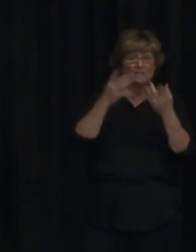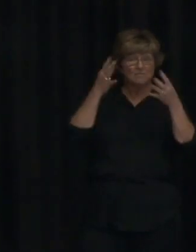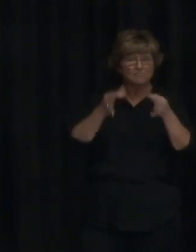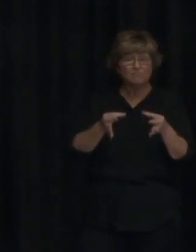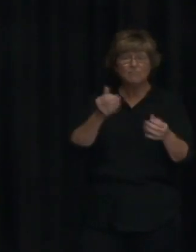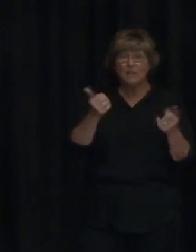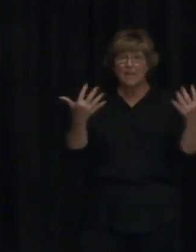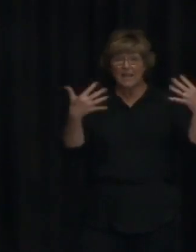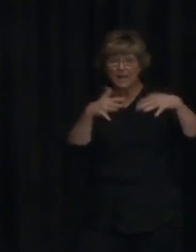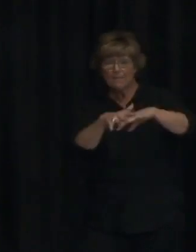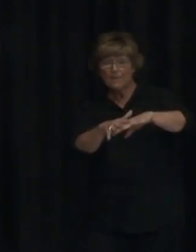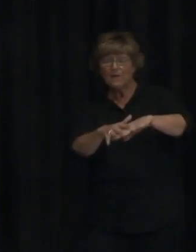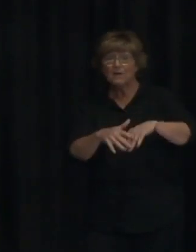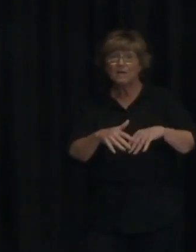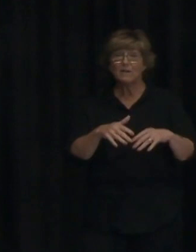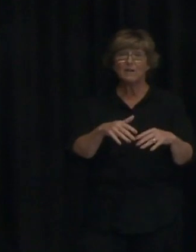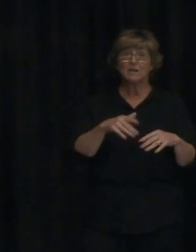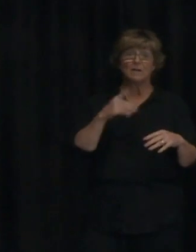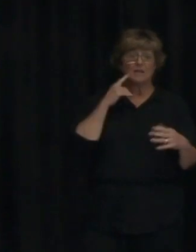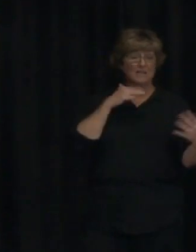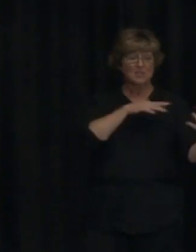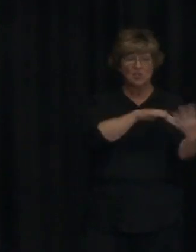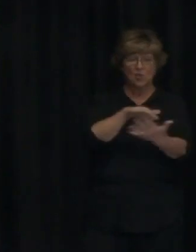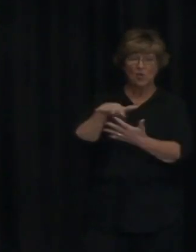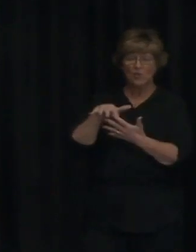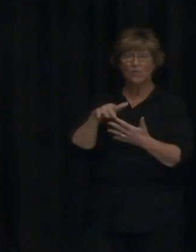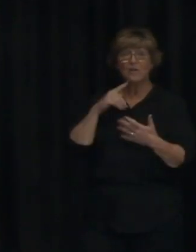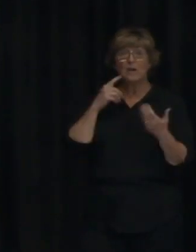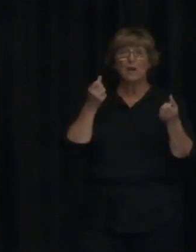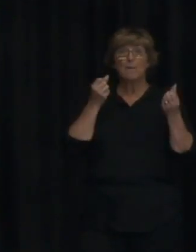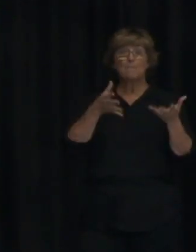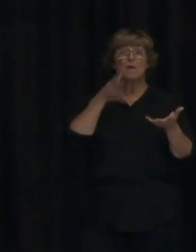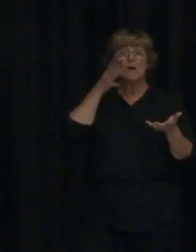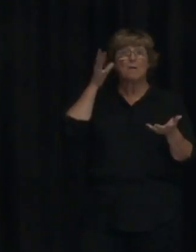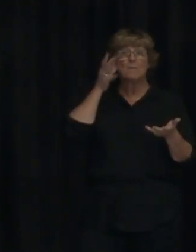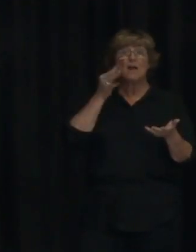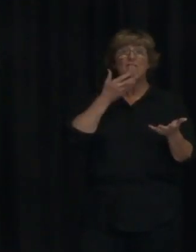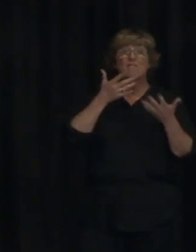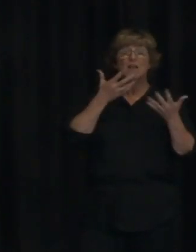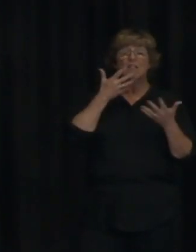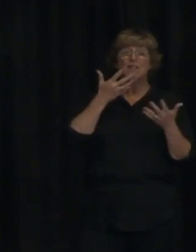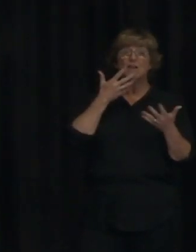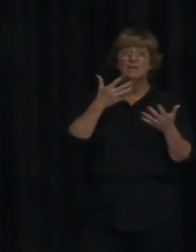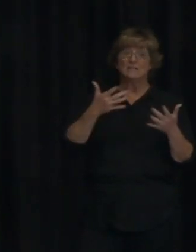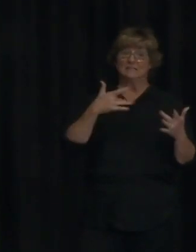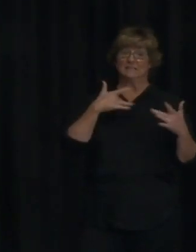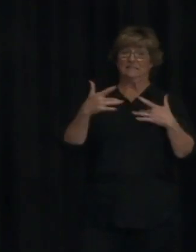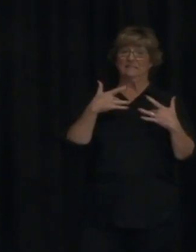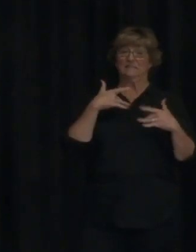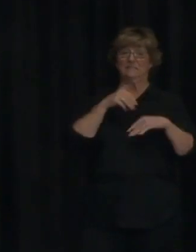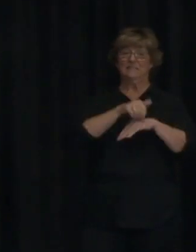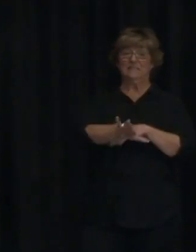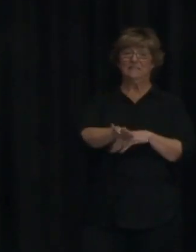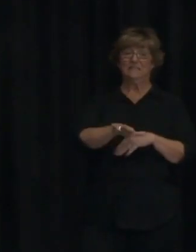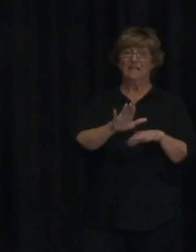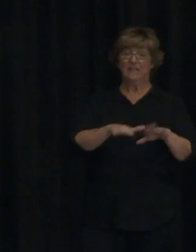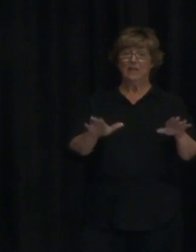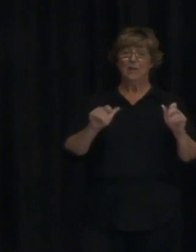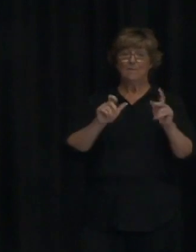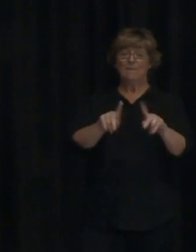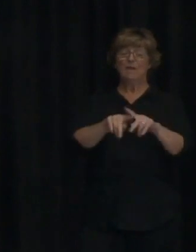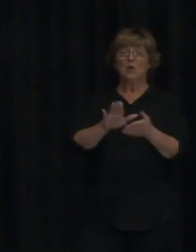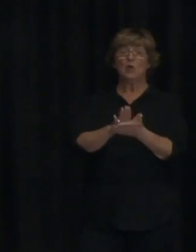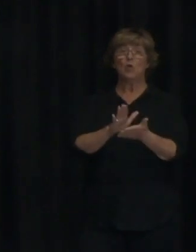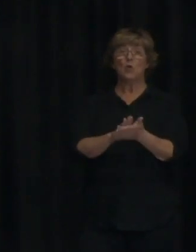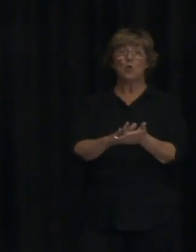themselves? Asking because surveys have shown that many parents of color are more wary of sending their kids back to school, want to